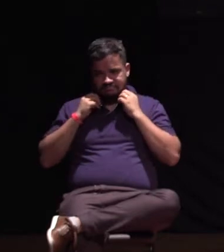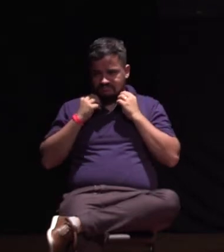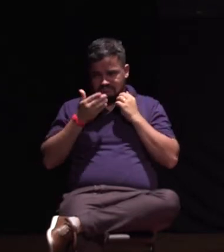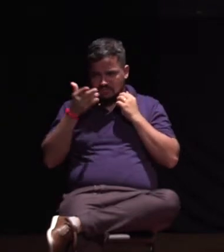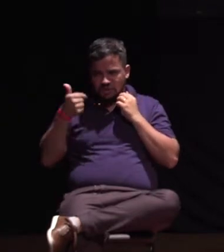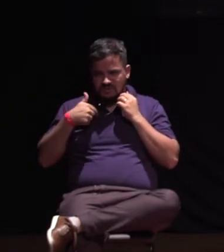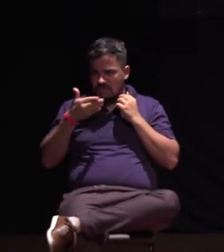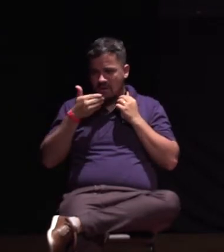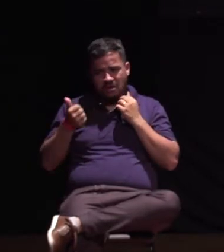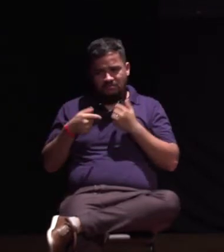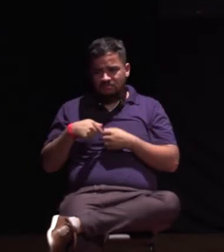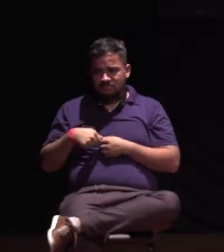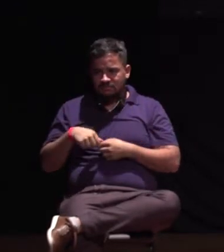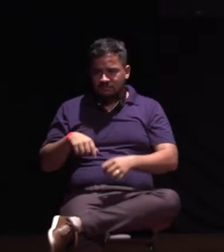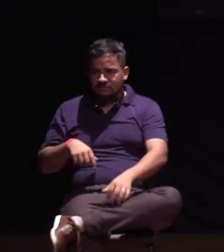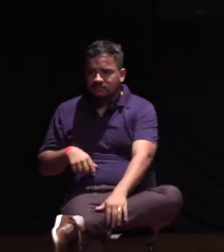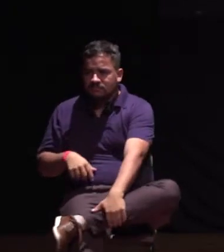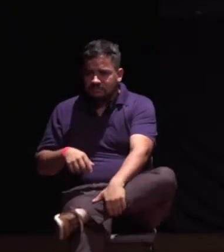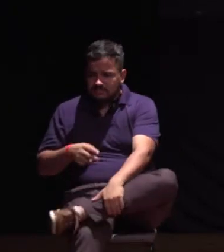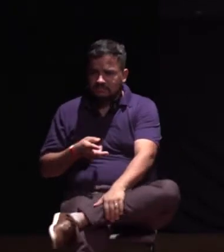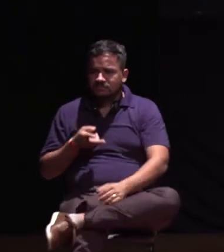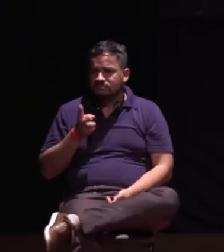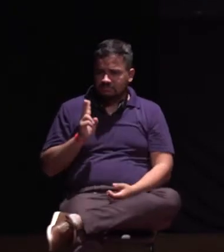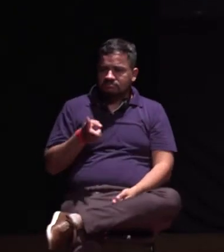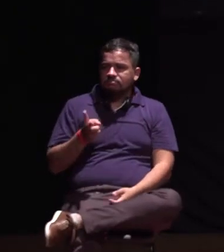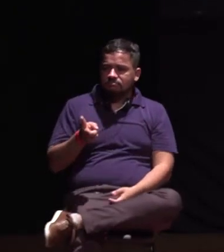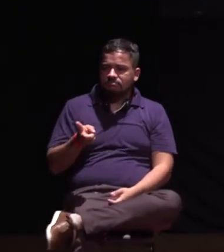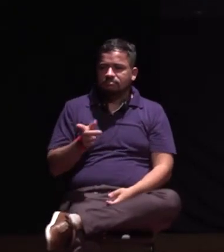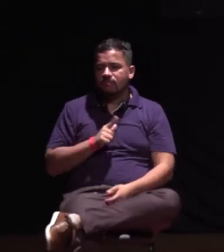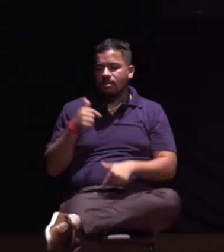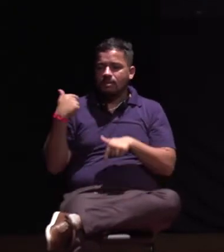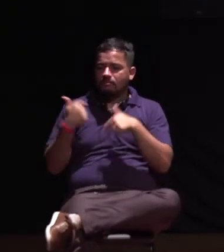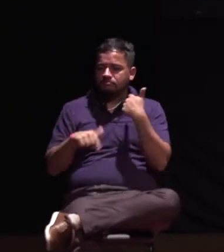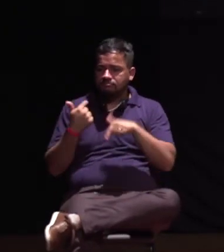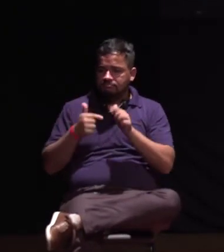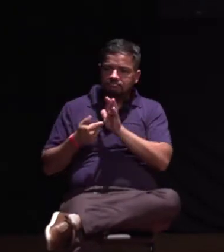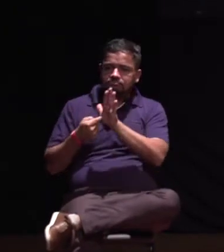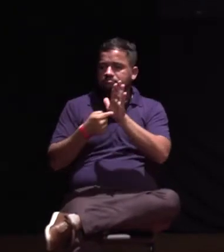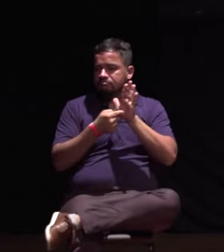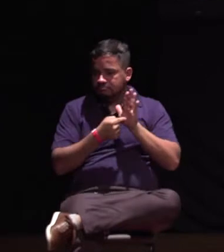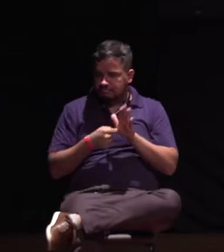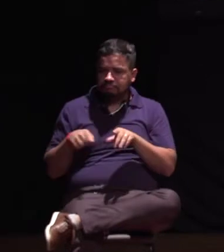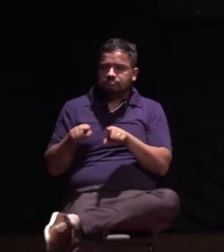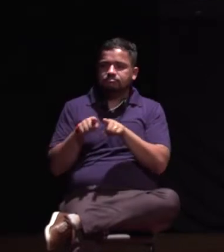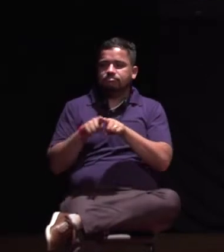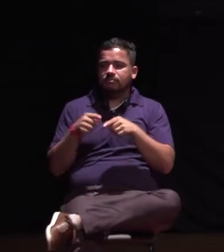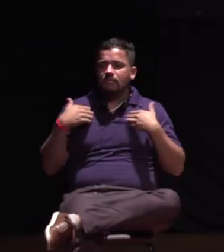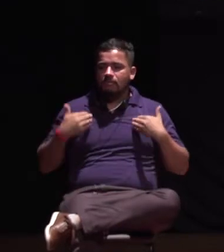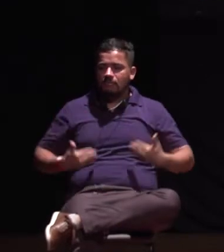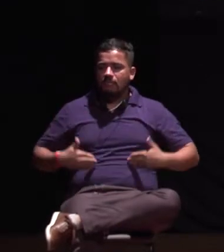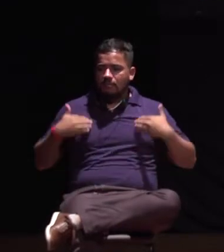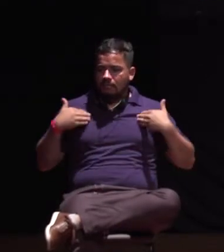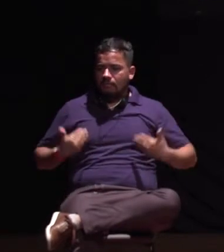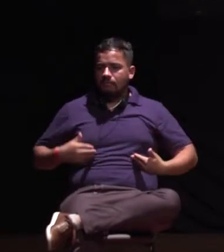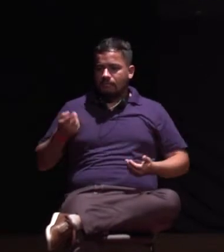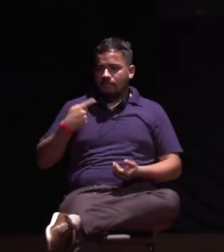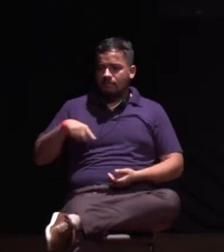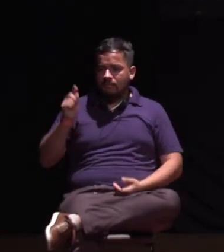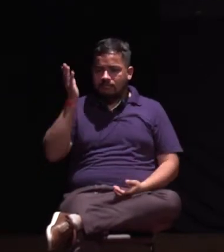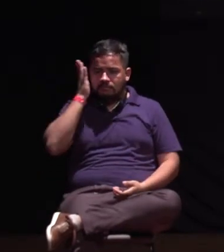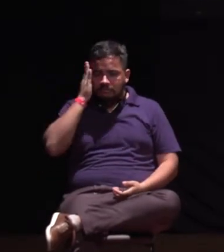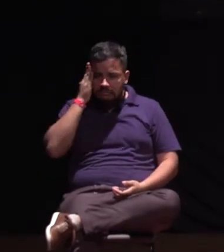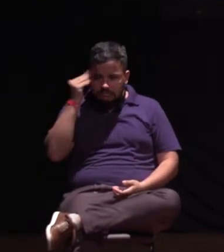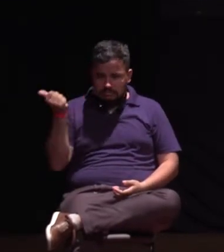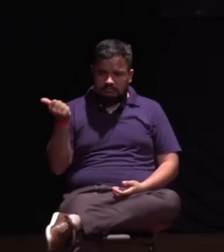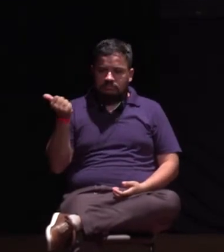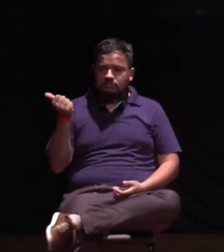an exhibition, and most probably you guys have the same thing at the moment, which is people, the public, tend to stay much longer.